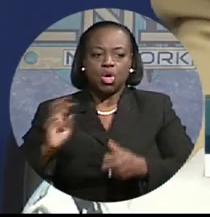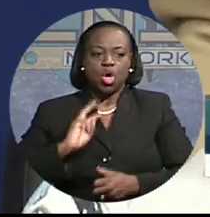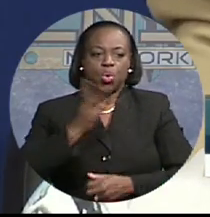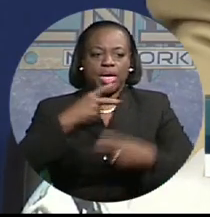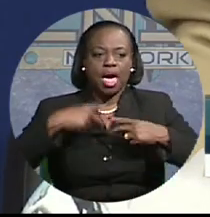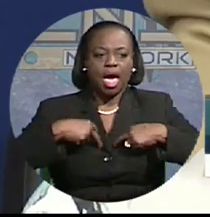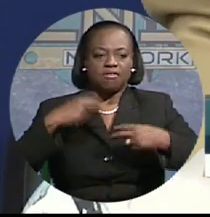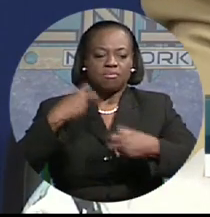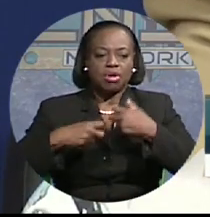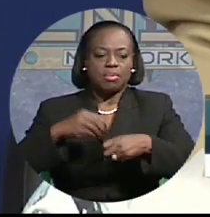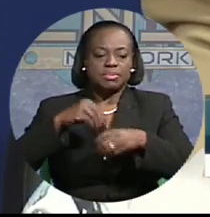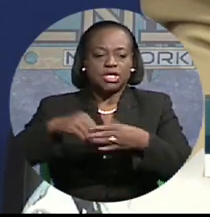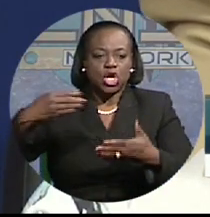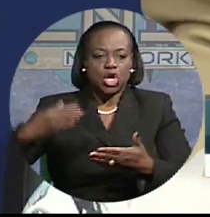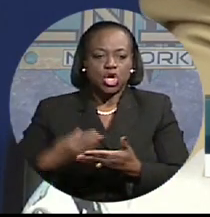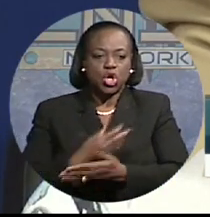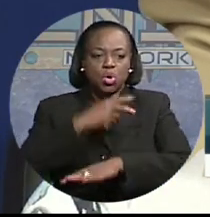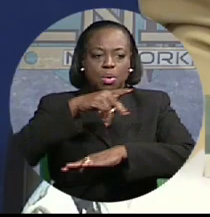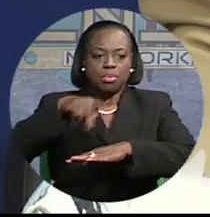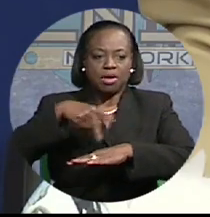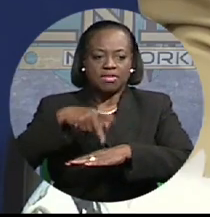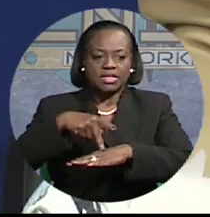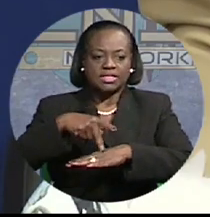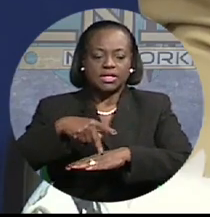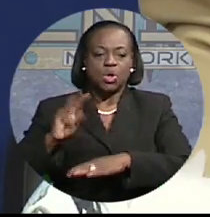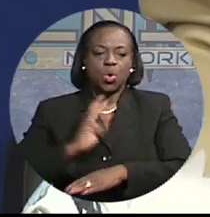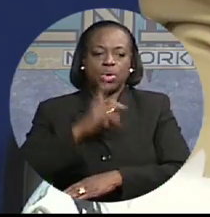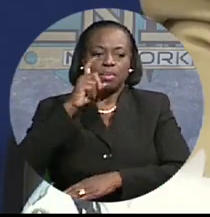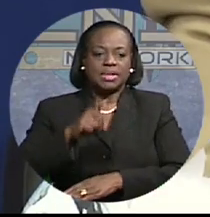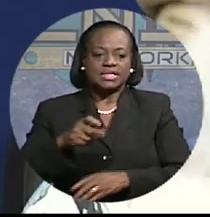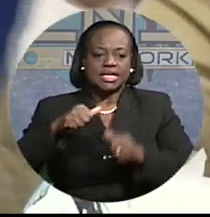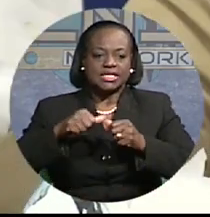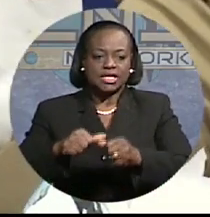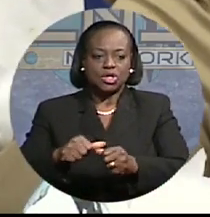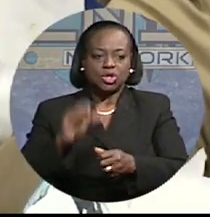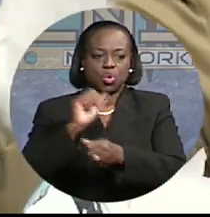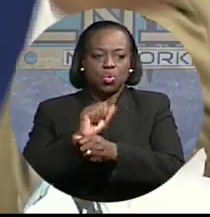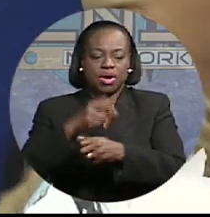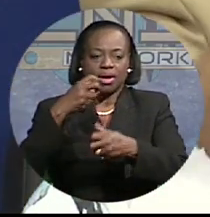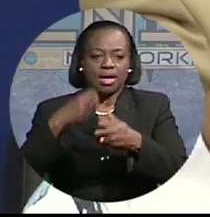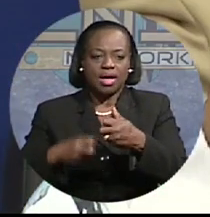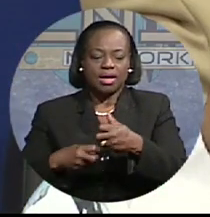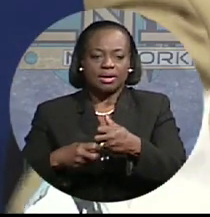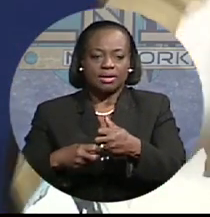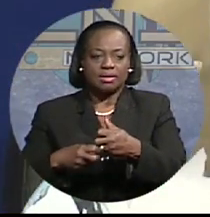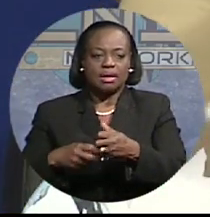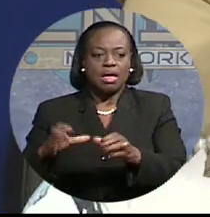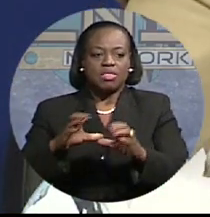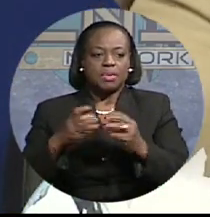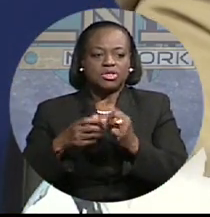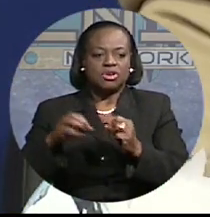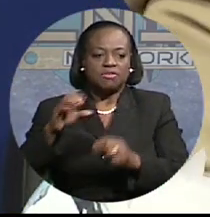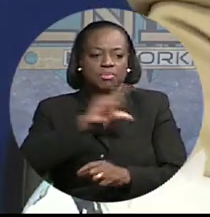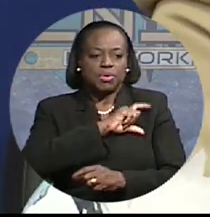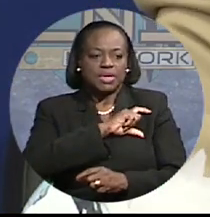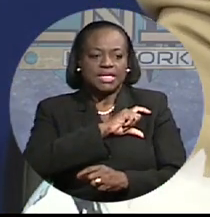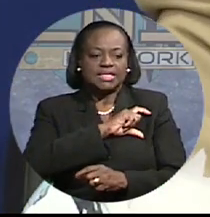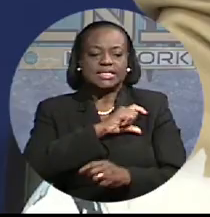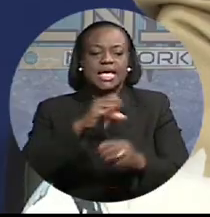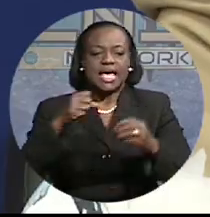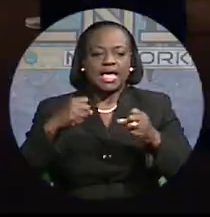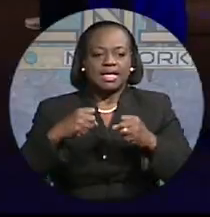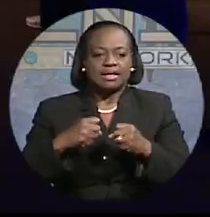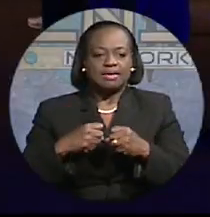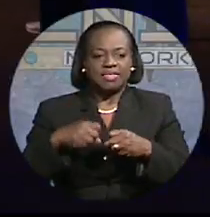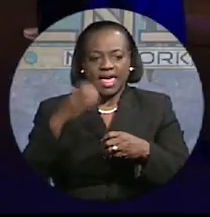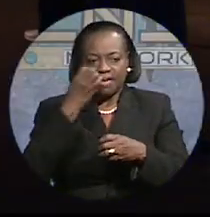New Providence, and it's a place that we need to continue to work hard. And Commissioner of Police Ellison Greenslade has the numbers for 2013 to back up this